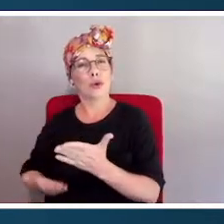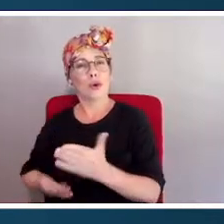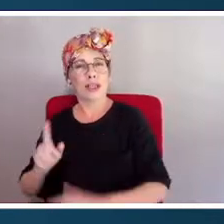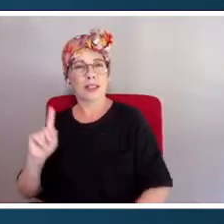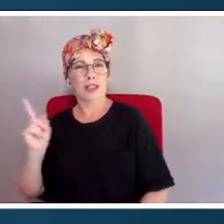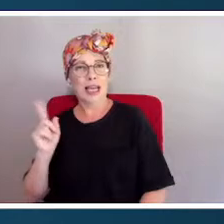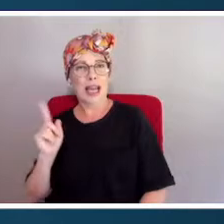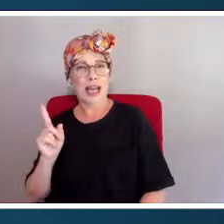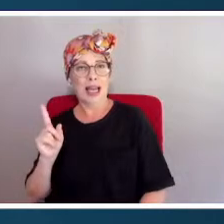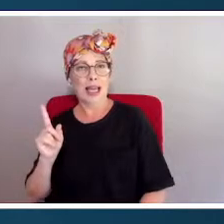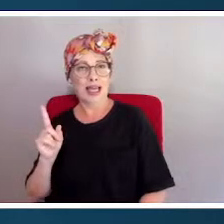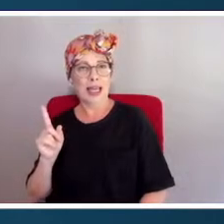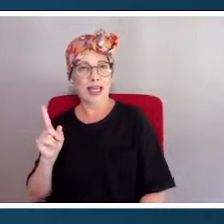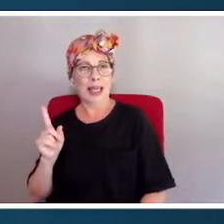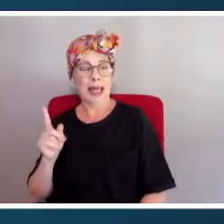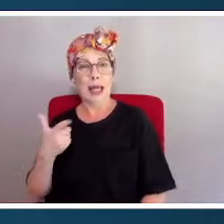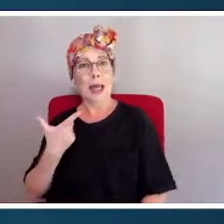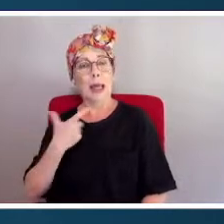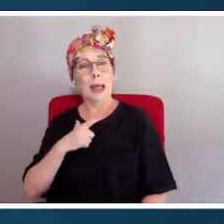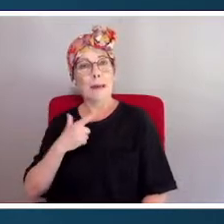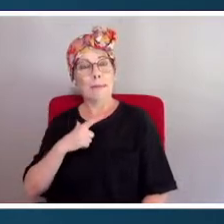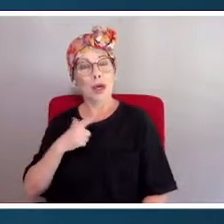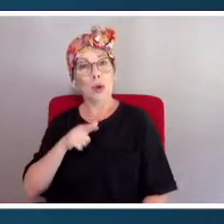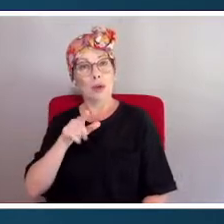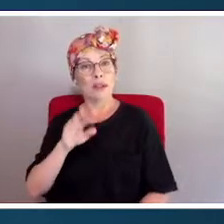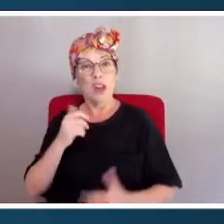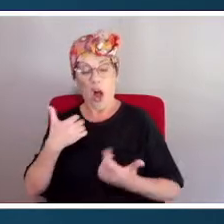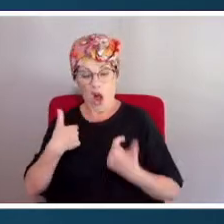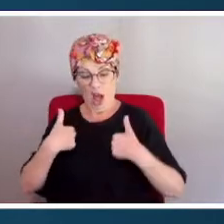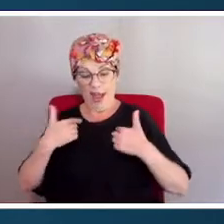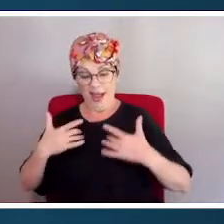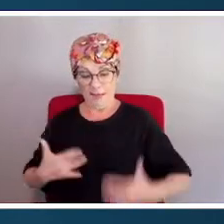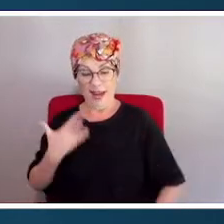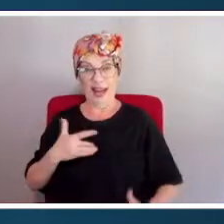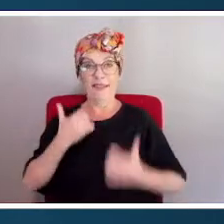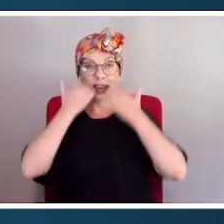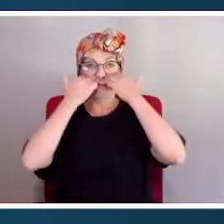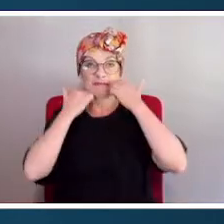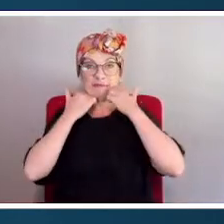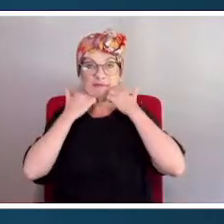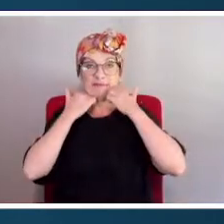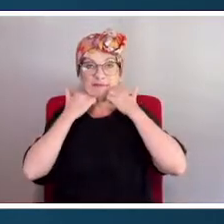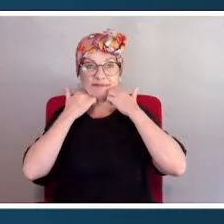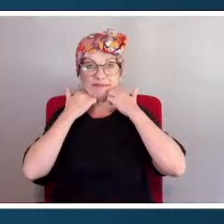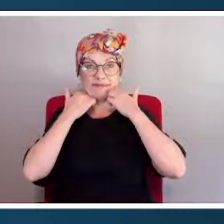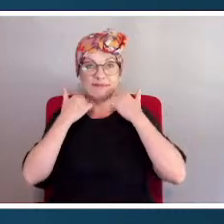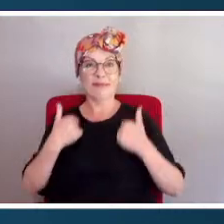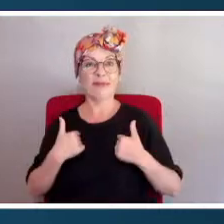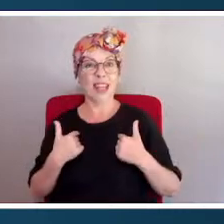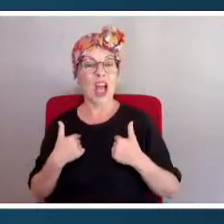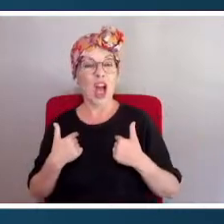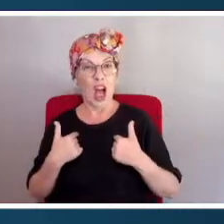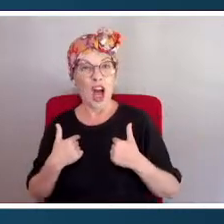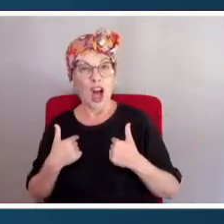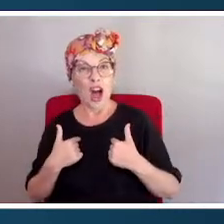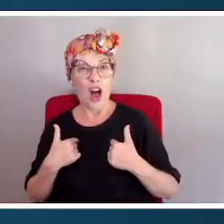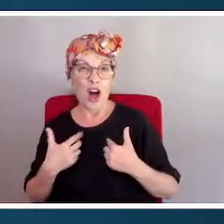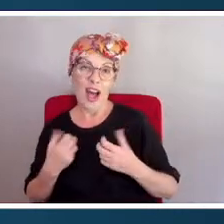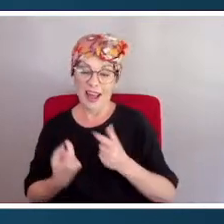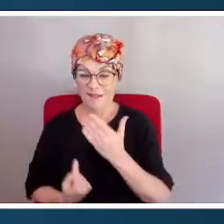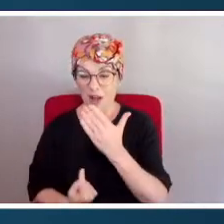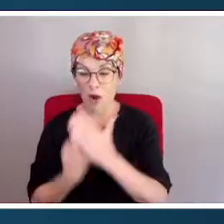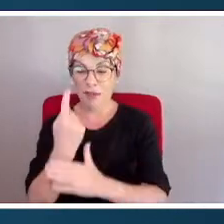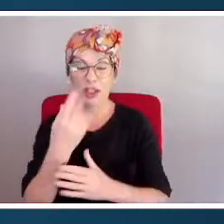You have given me a platform to express my appreciation to the people of Australia for